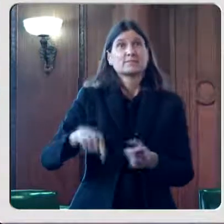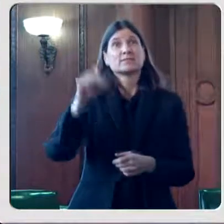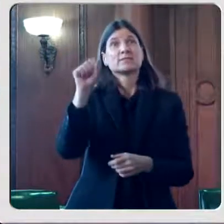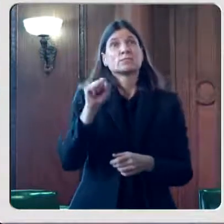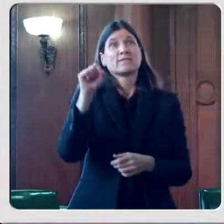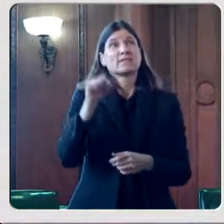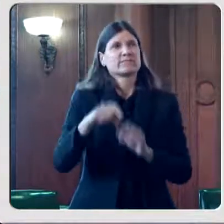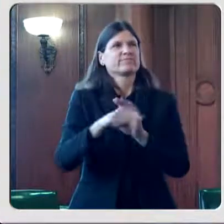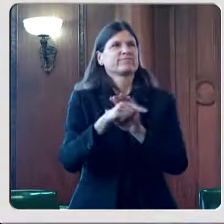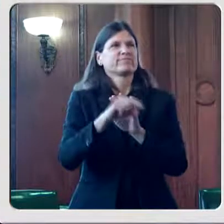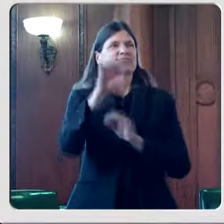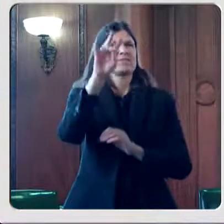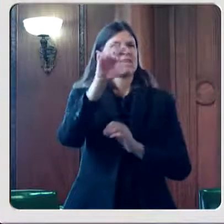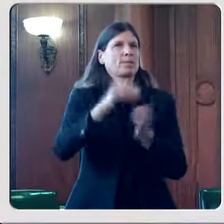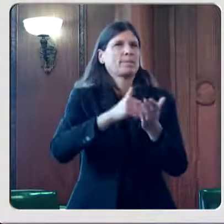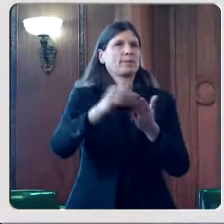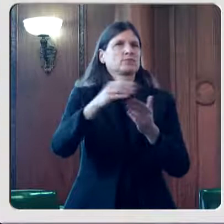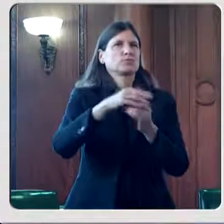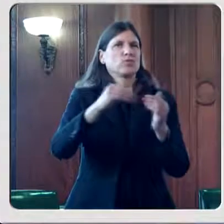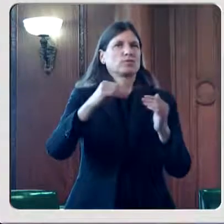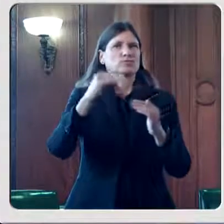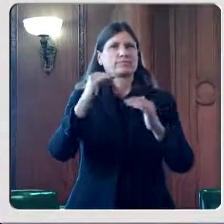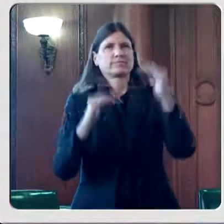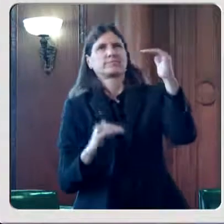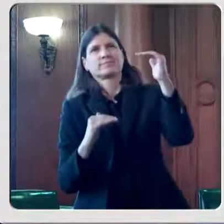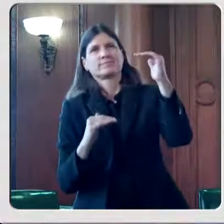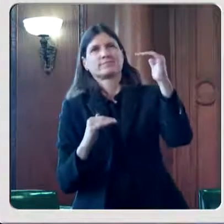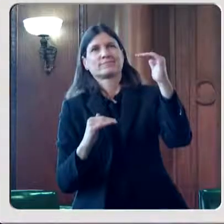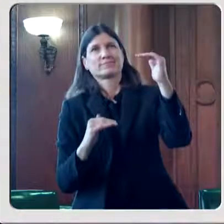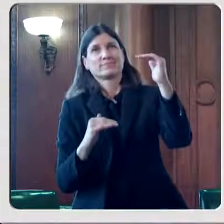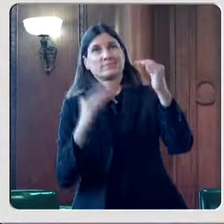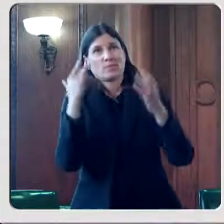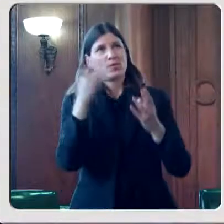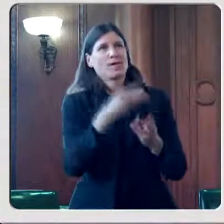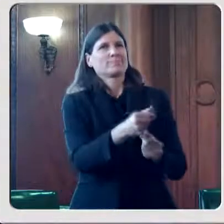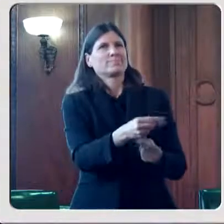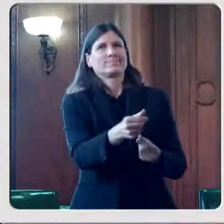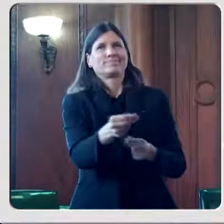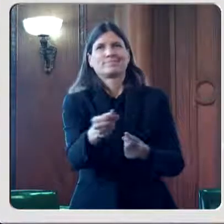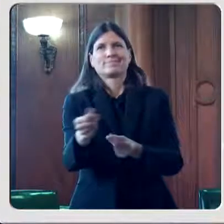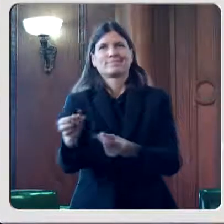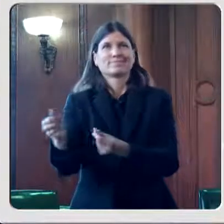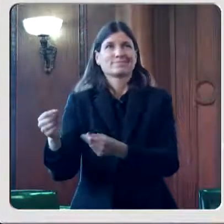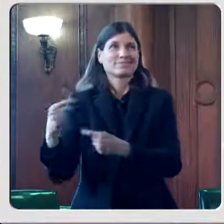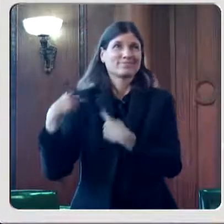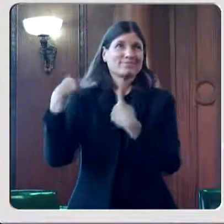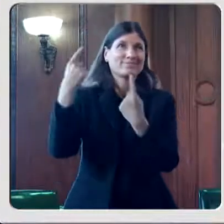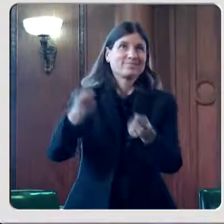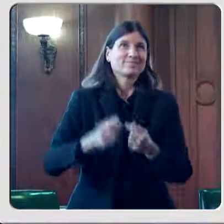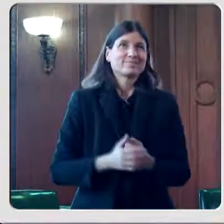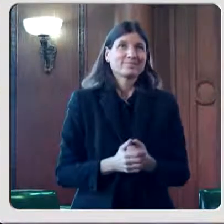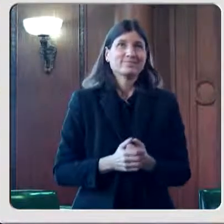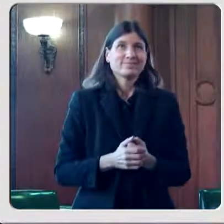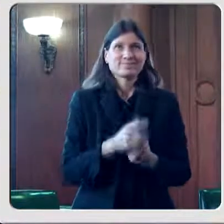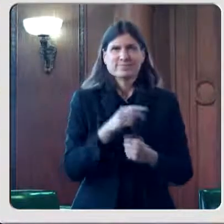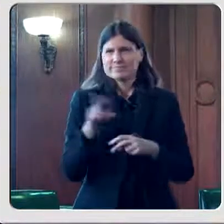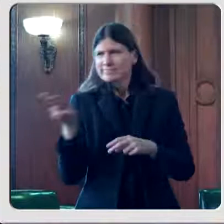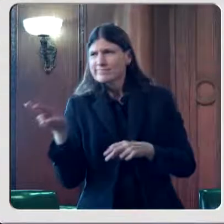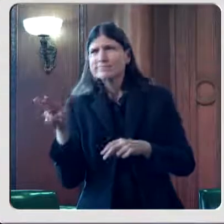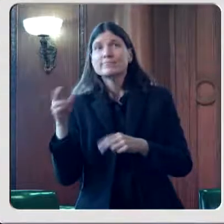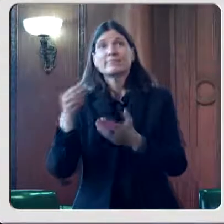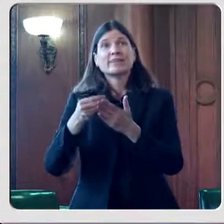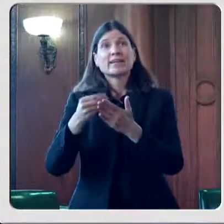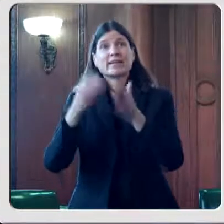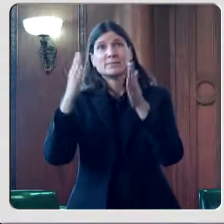million for FY21, reports my CAFO, TJ Plant. We've reached the